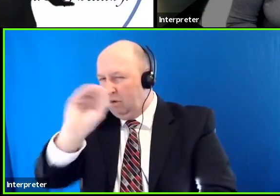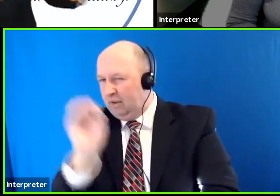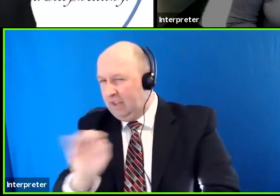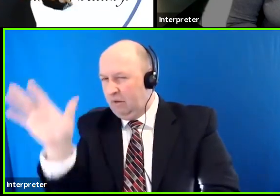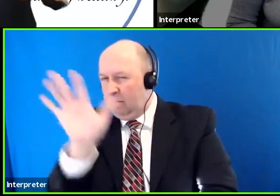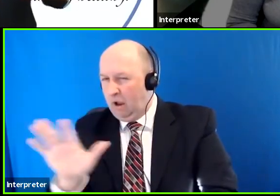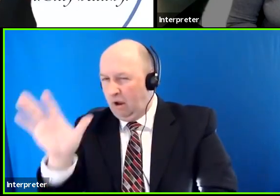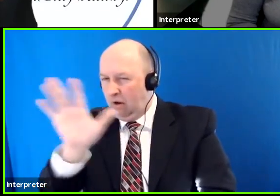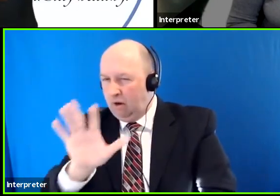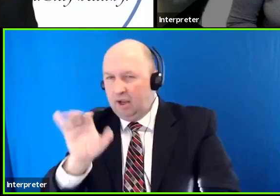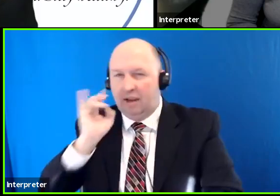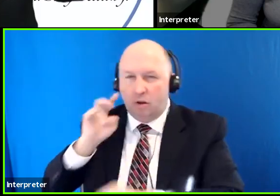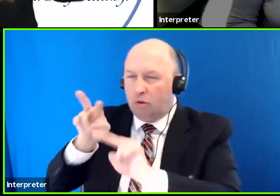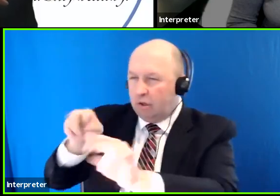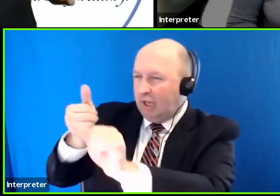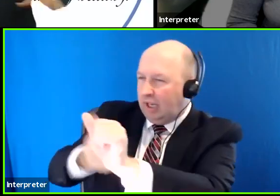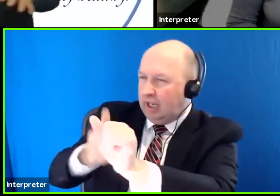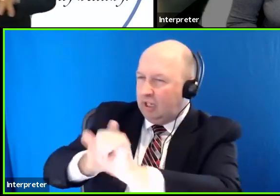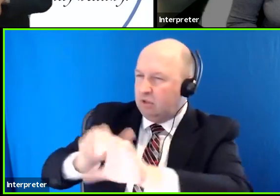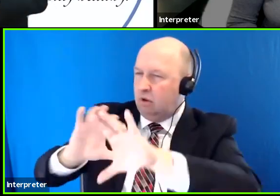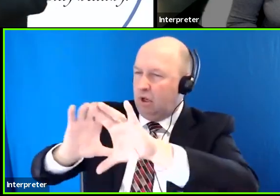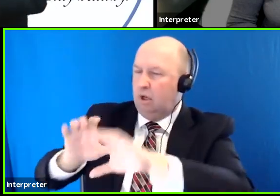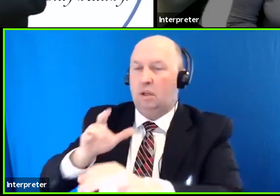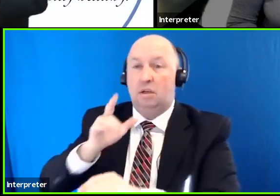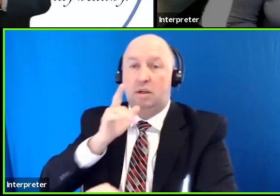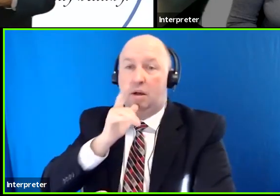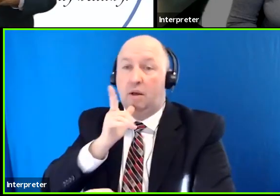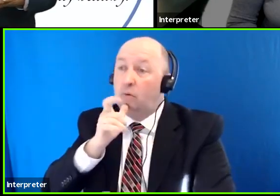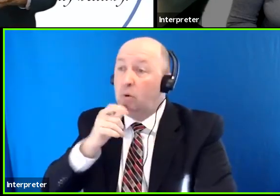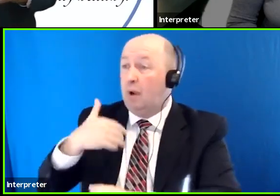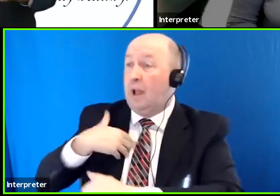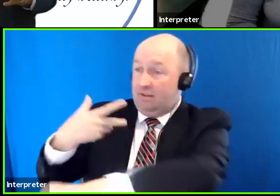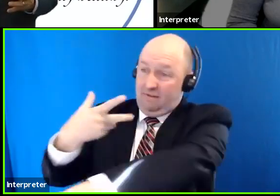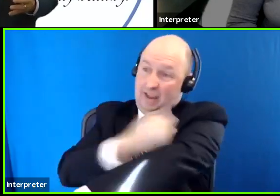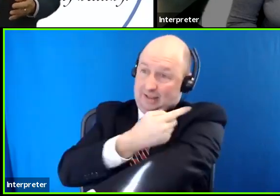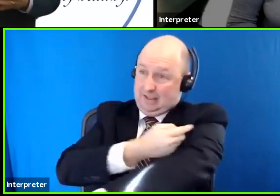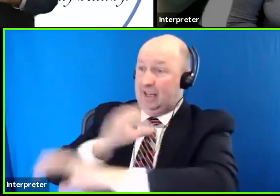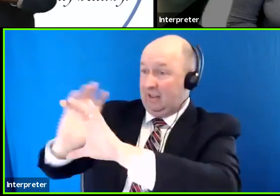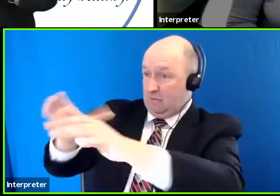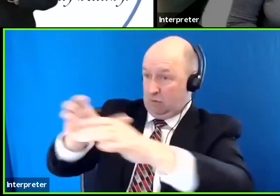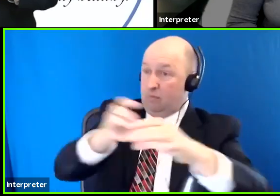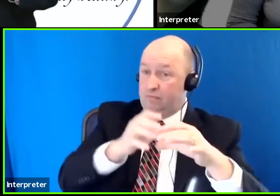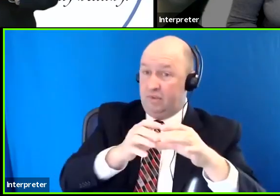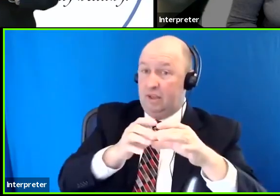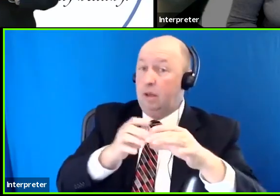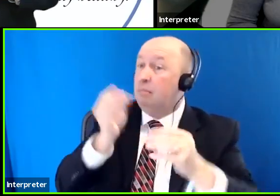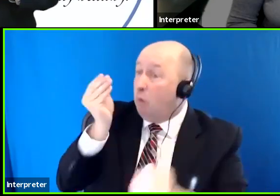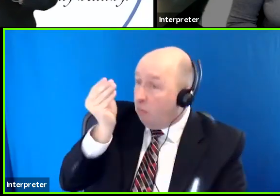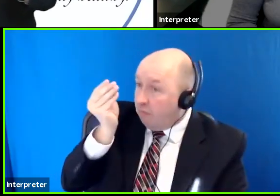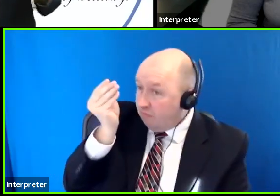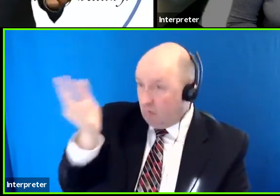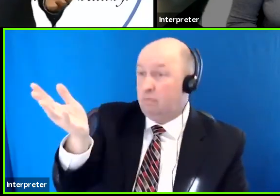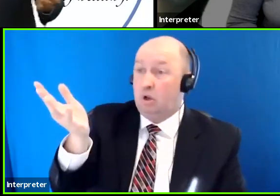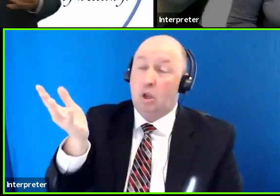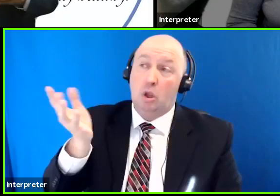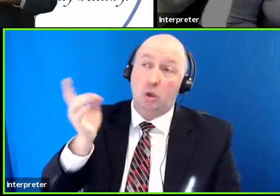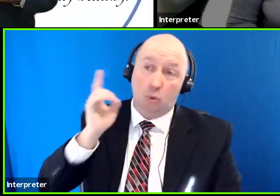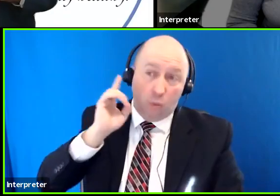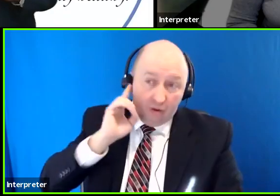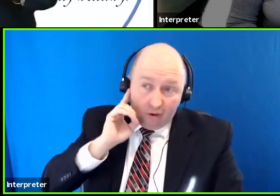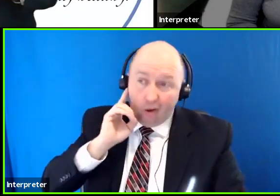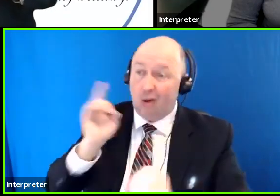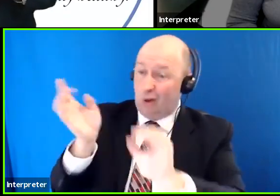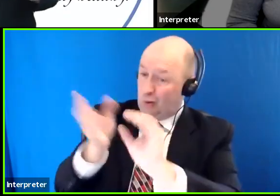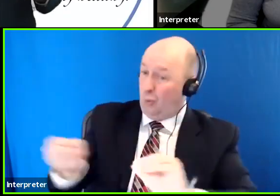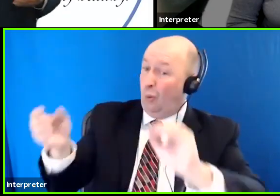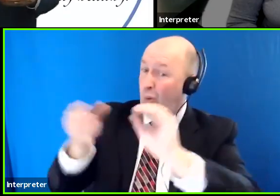if you look at each one of the entities that have gotten vaccines, I will tell you this: we're hearing these anecdotal stories